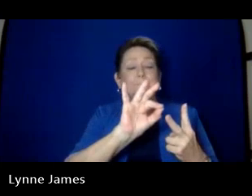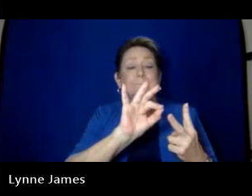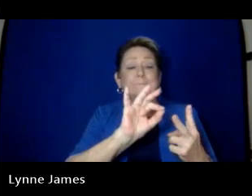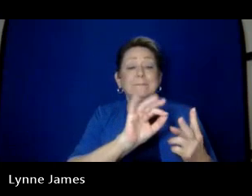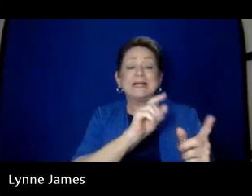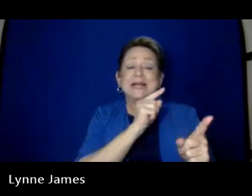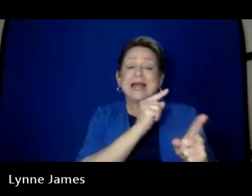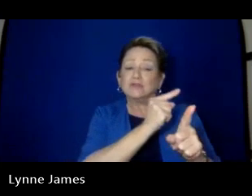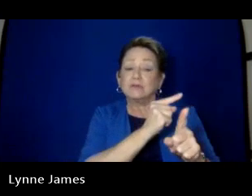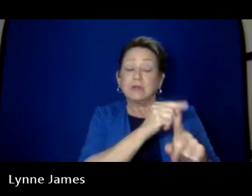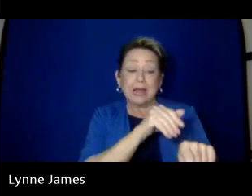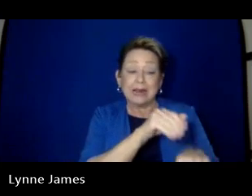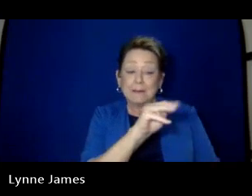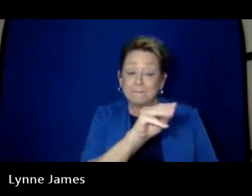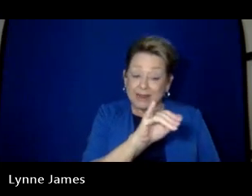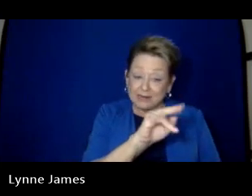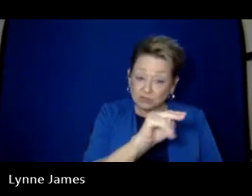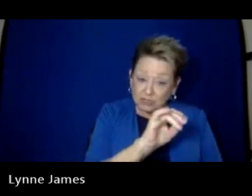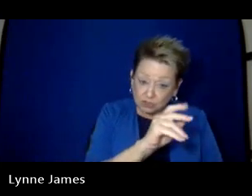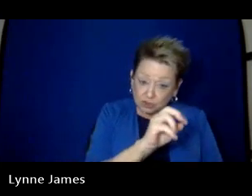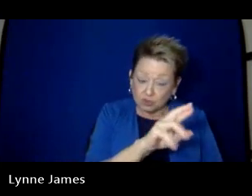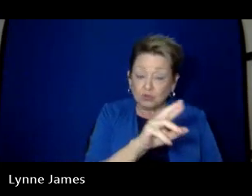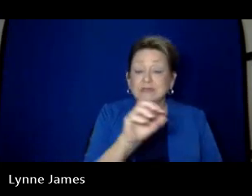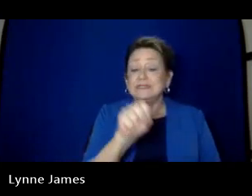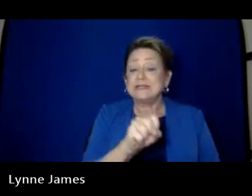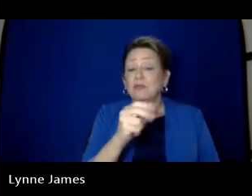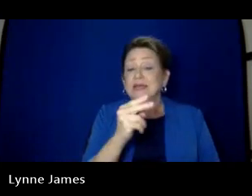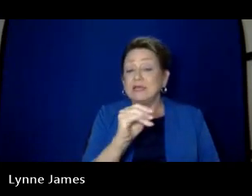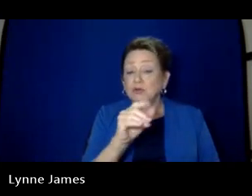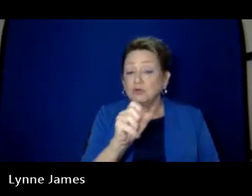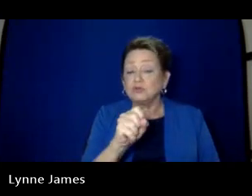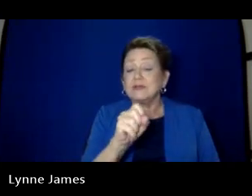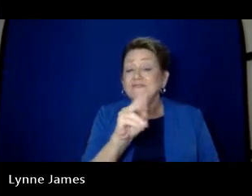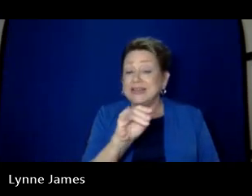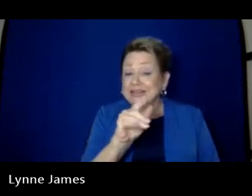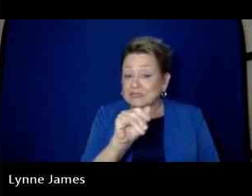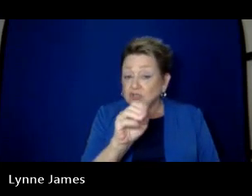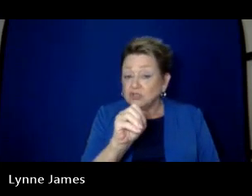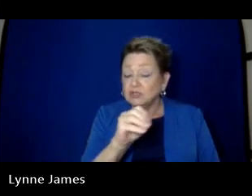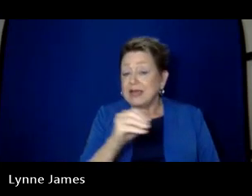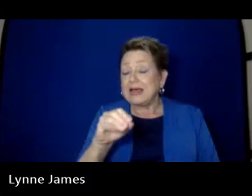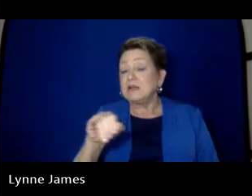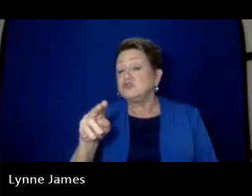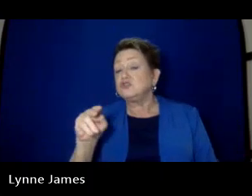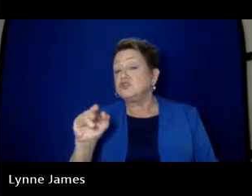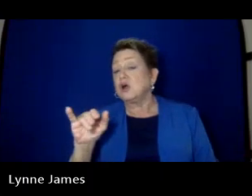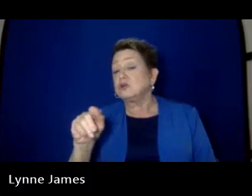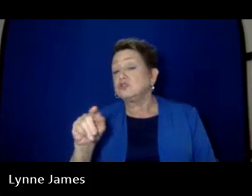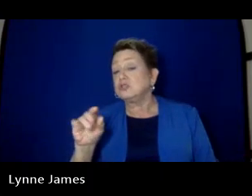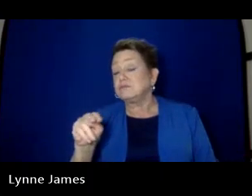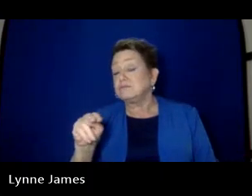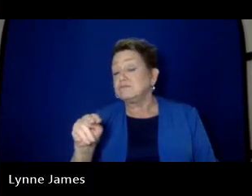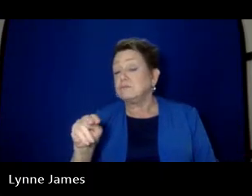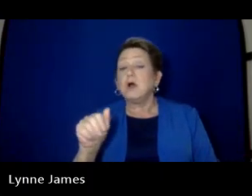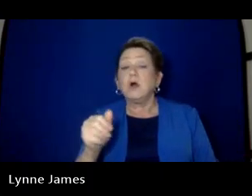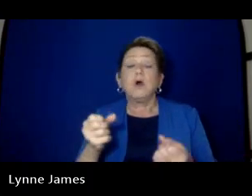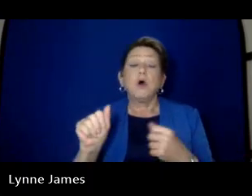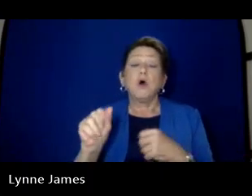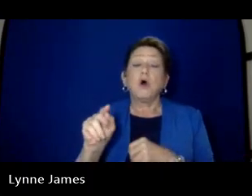accuracy percentages at Manchester, South Hills Village, and South Hills Junction. The auto shop remained at